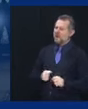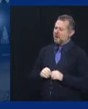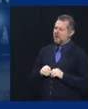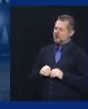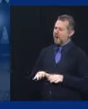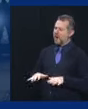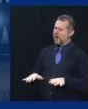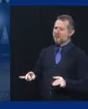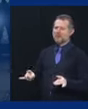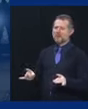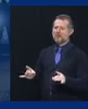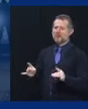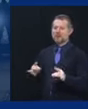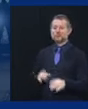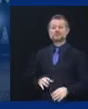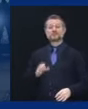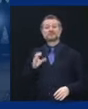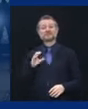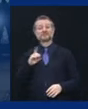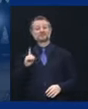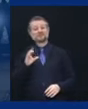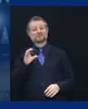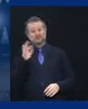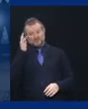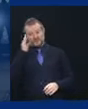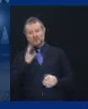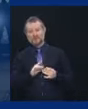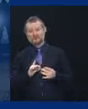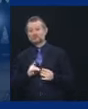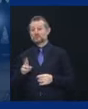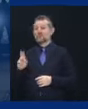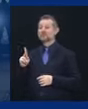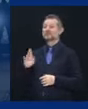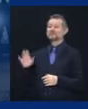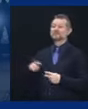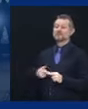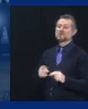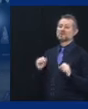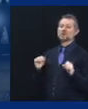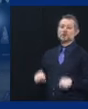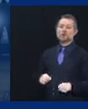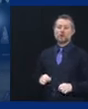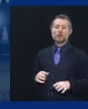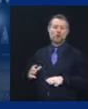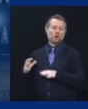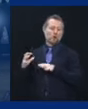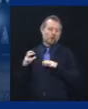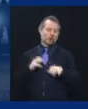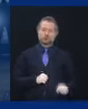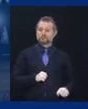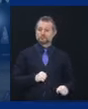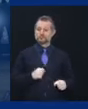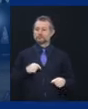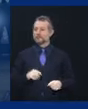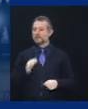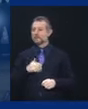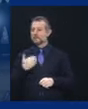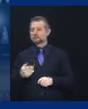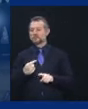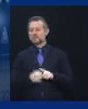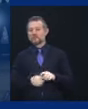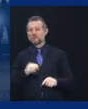casually mentions that the UK strain can take over by March, in which case you'll see our infection rate go like